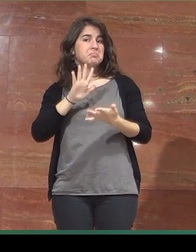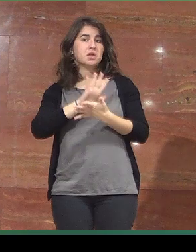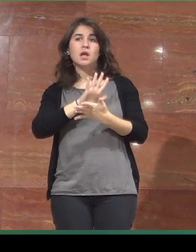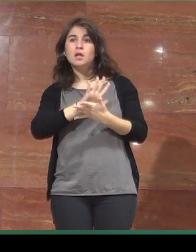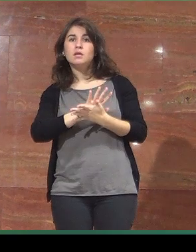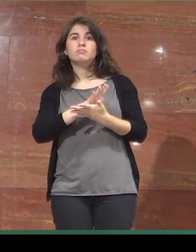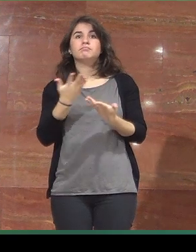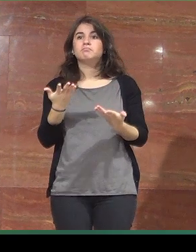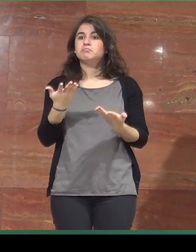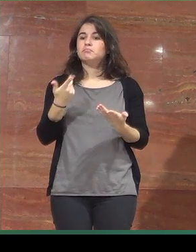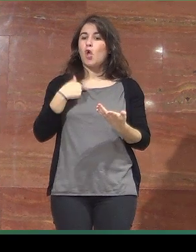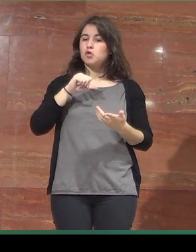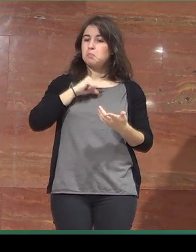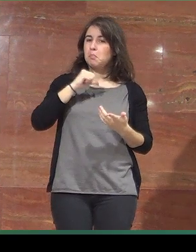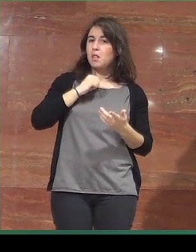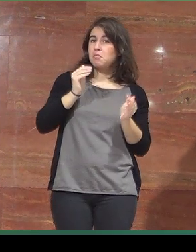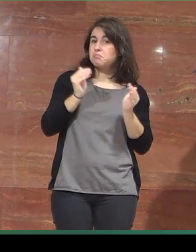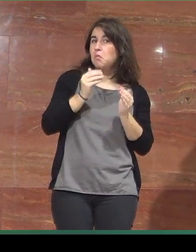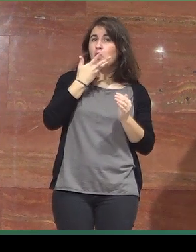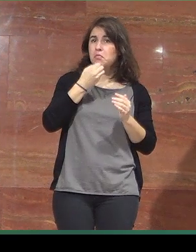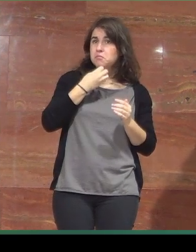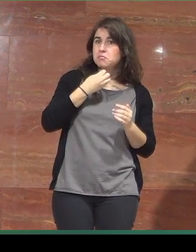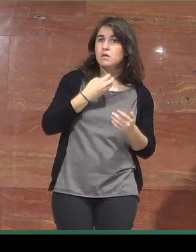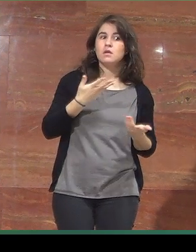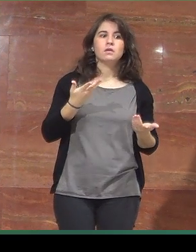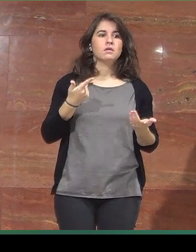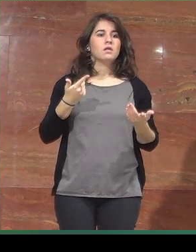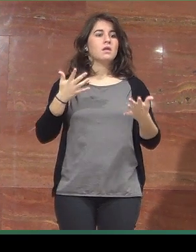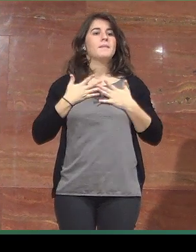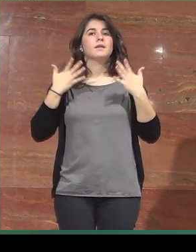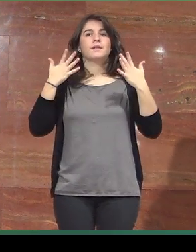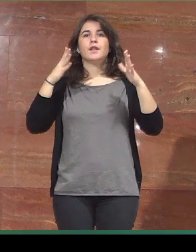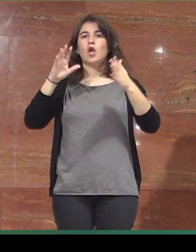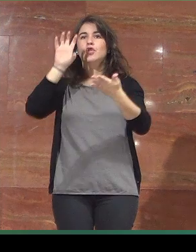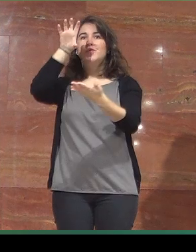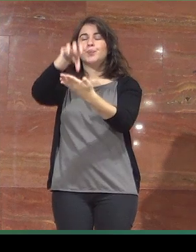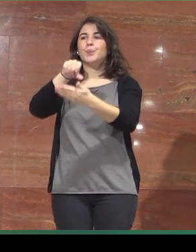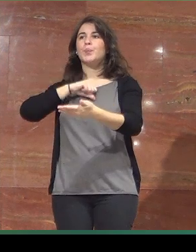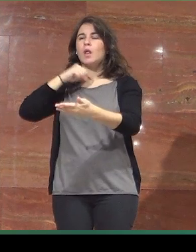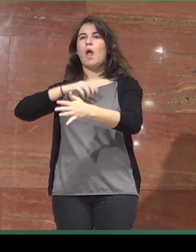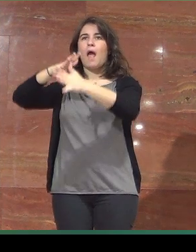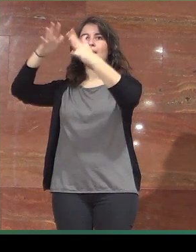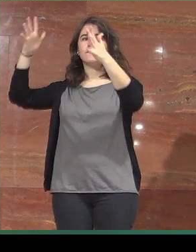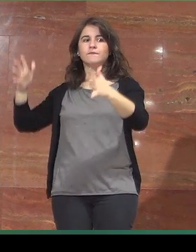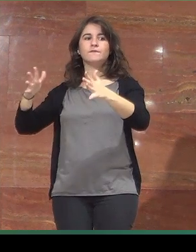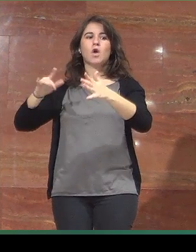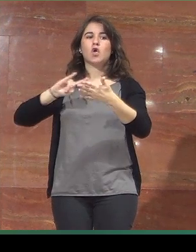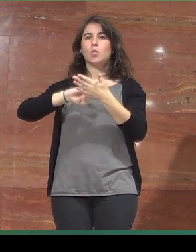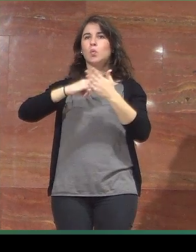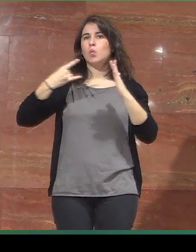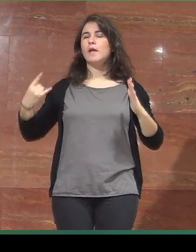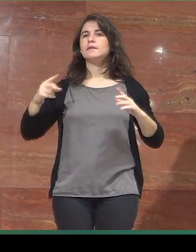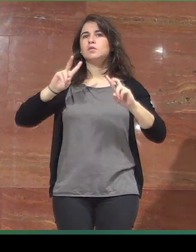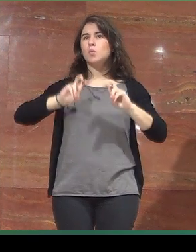and was one stress because of anonymity, because of repetition of the same, because of